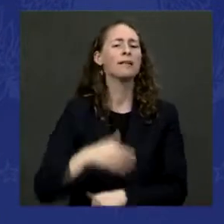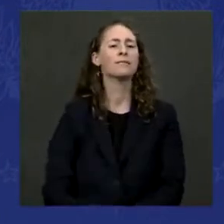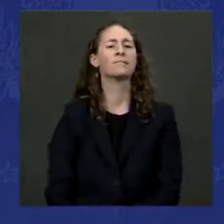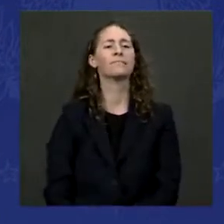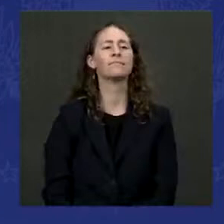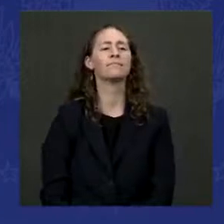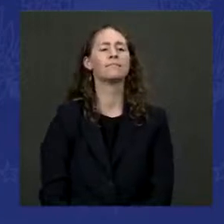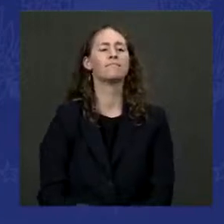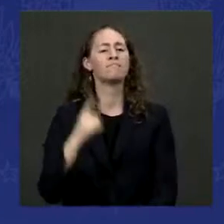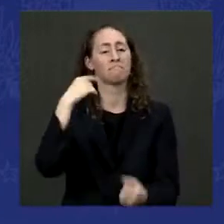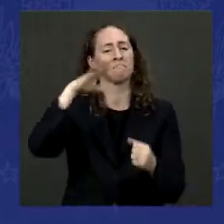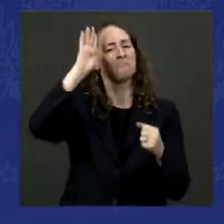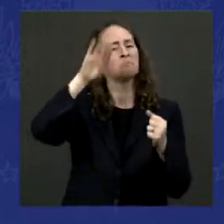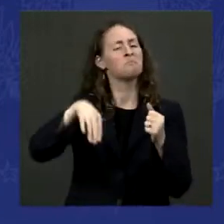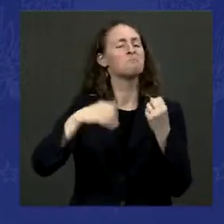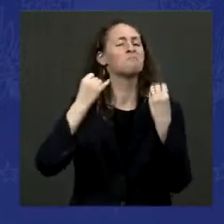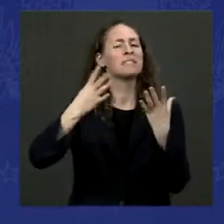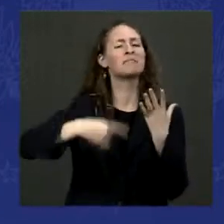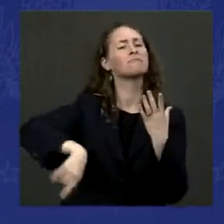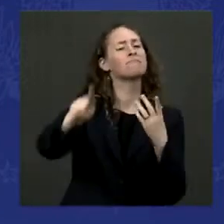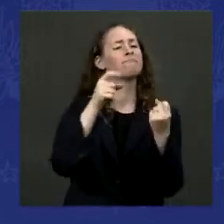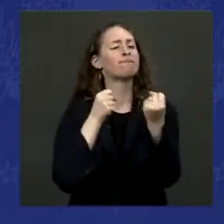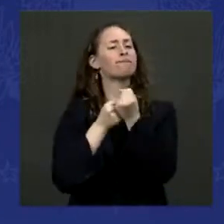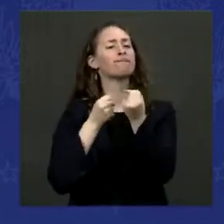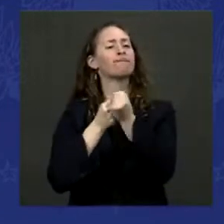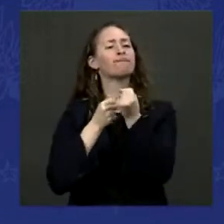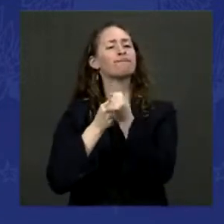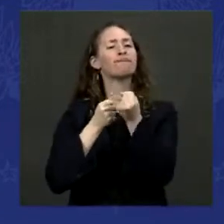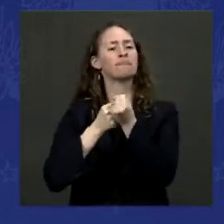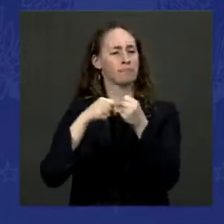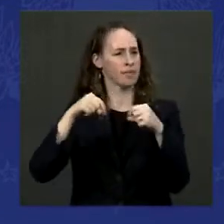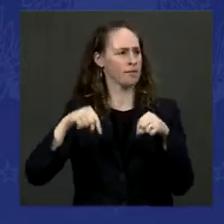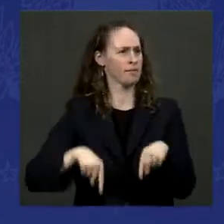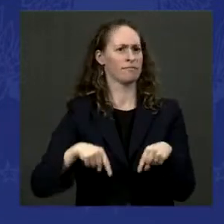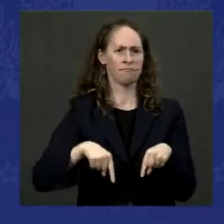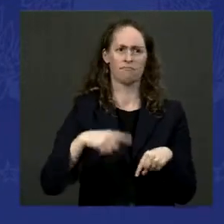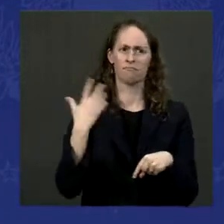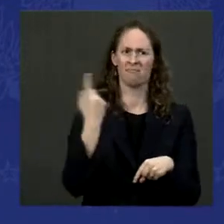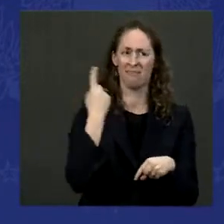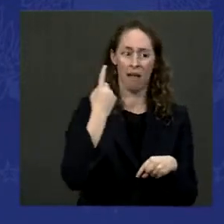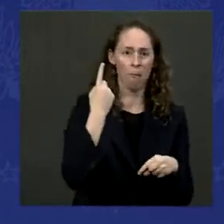But the idea that somehow this is somebody else's legislation, this is what I wrote.